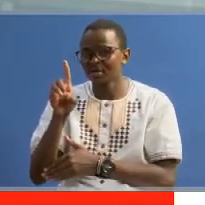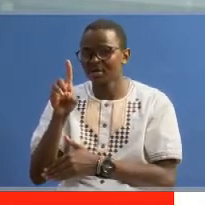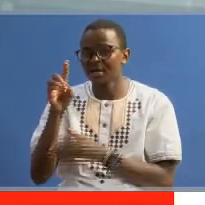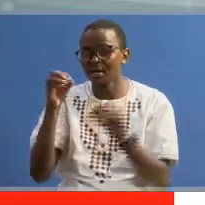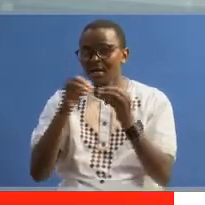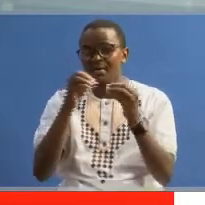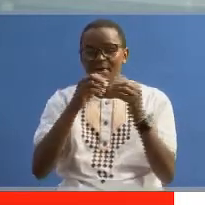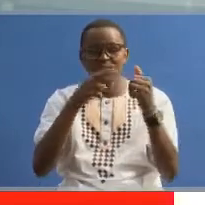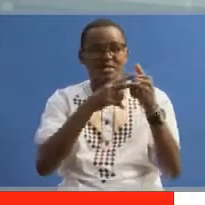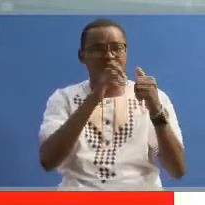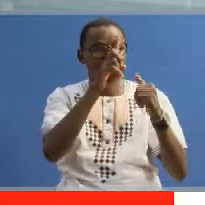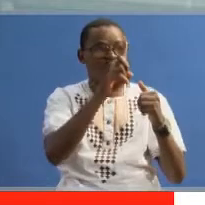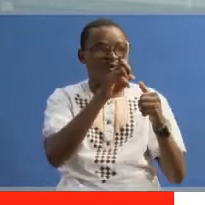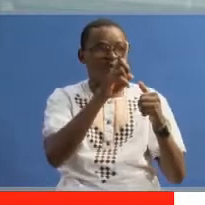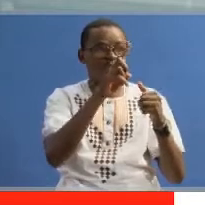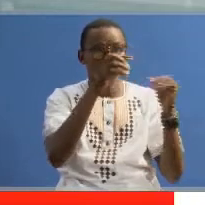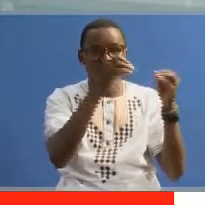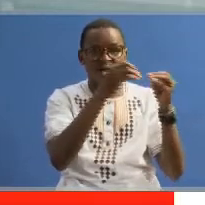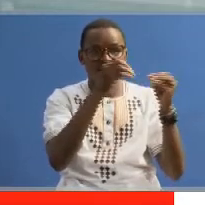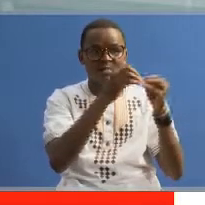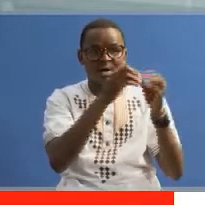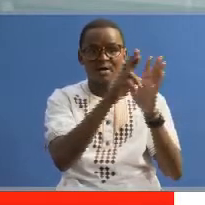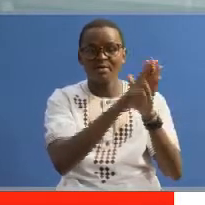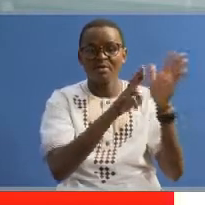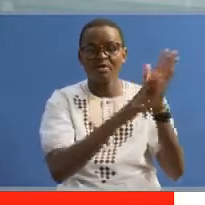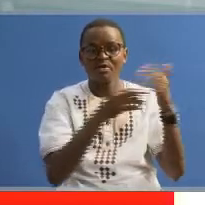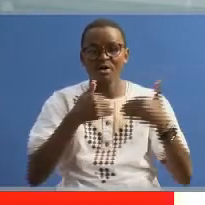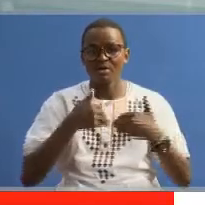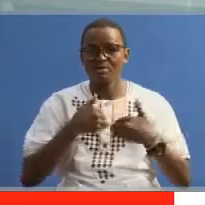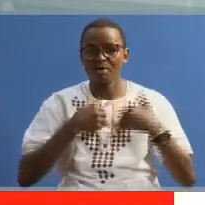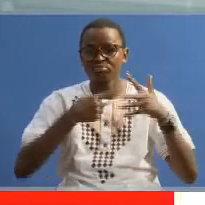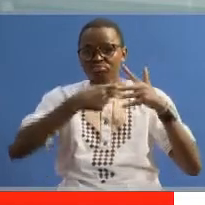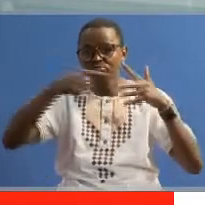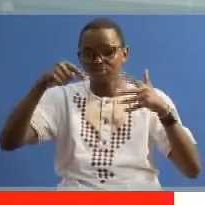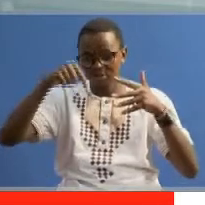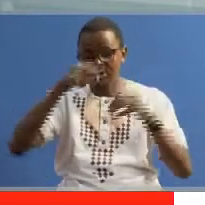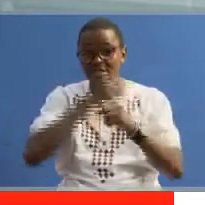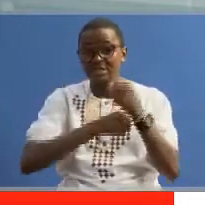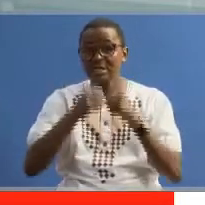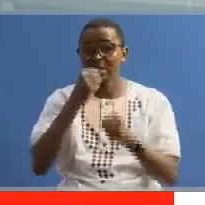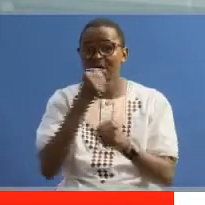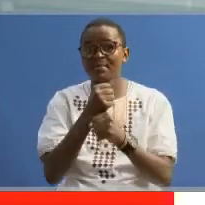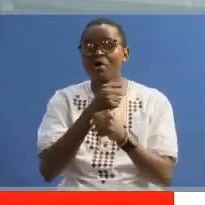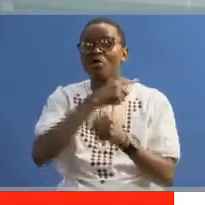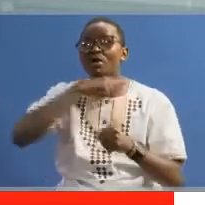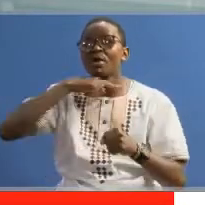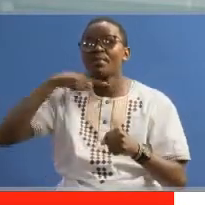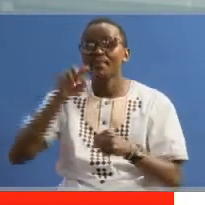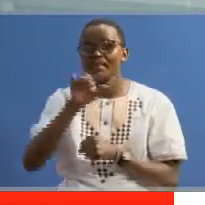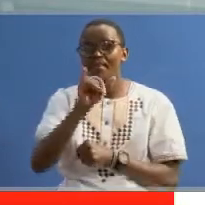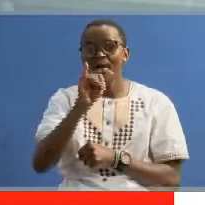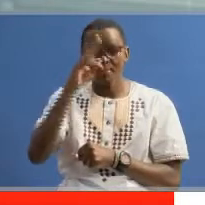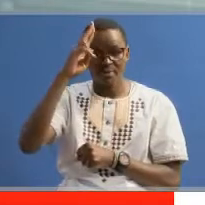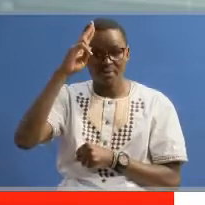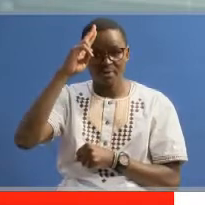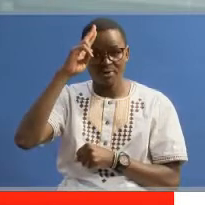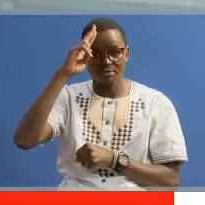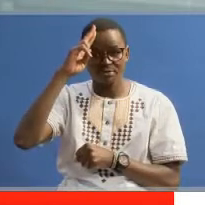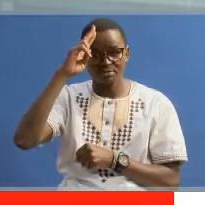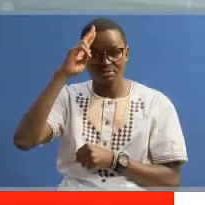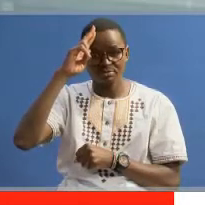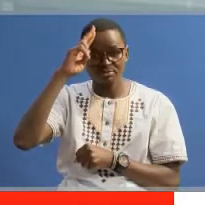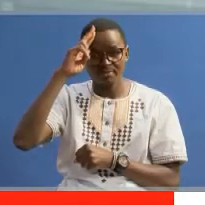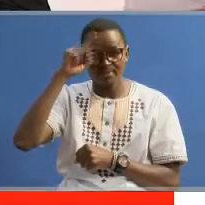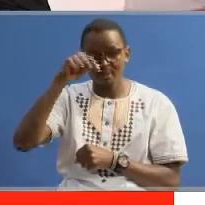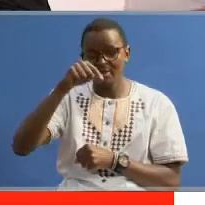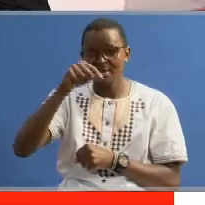like 71 being the figure that has been on record to have disappeared this year alone, or been killed by police officers